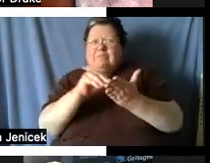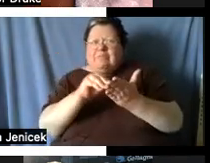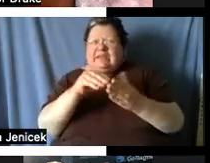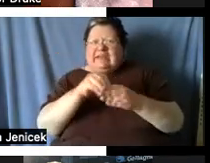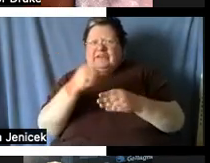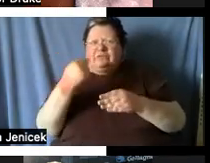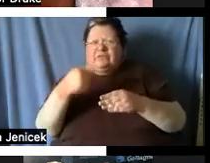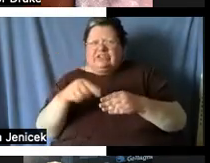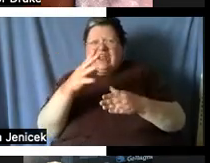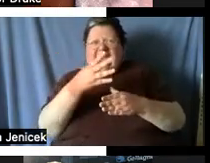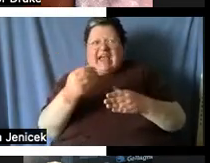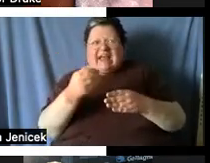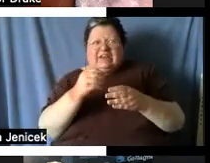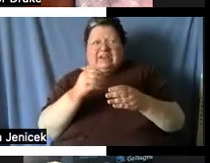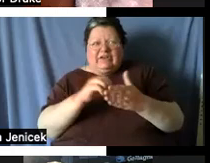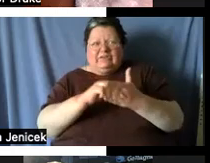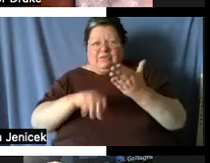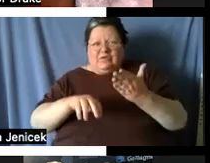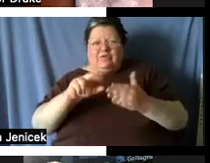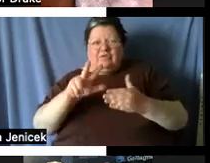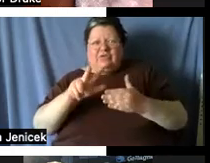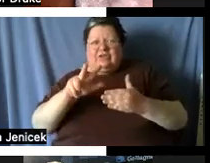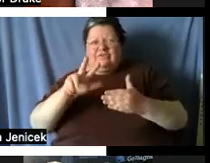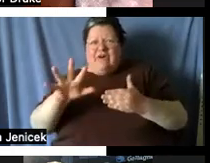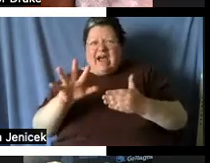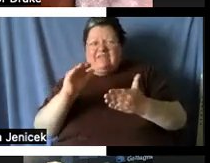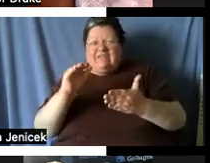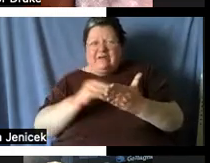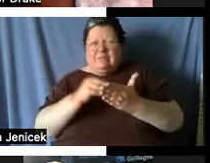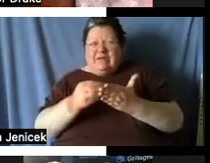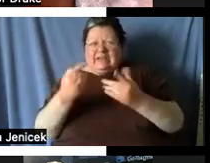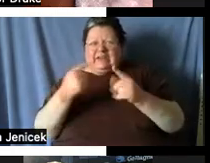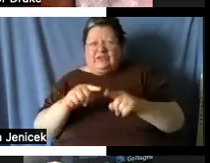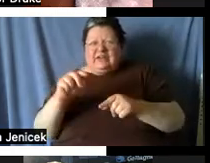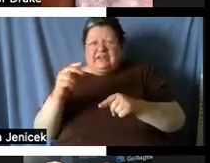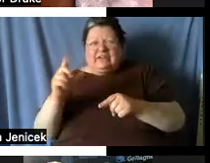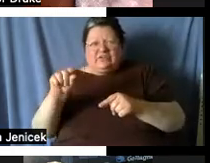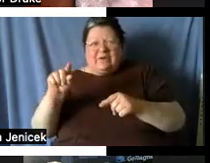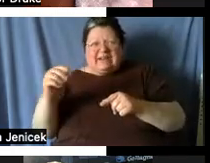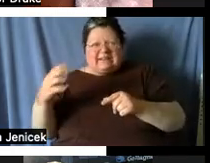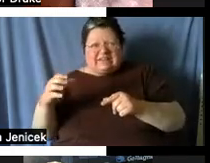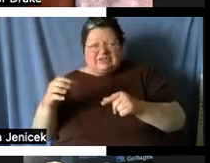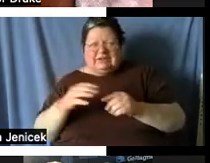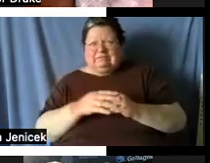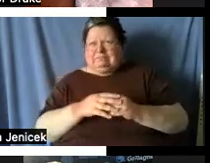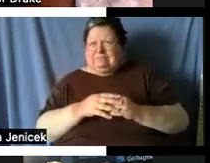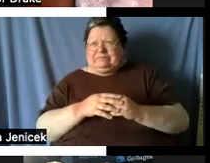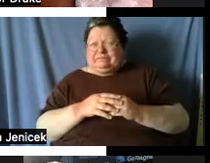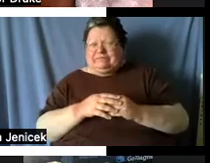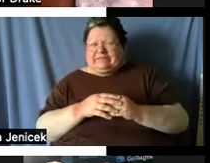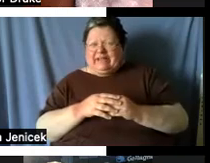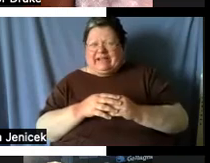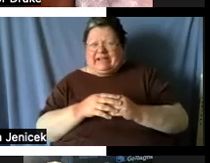we take out 35 million during the 20th century, well, that's quite a deterrent to meeting